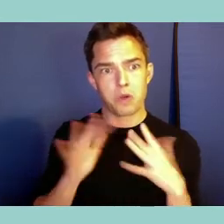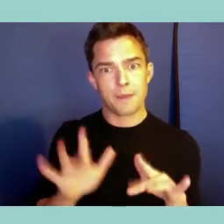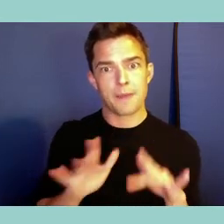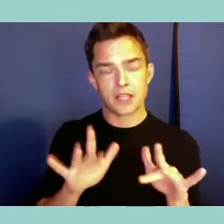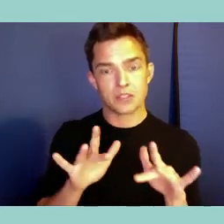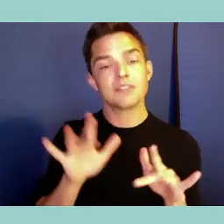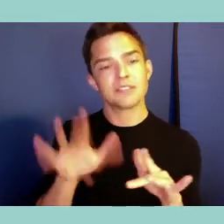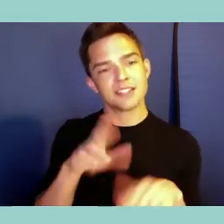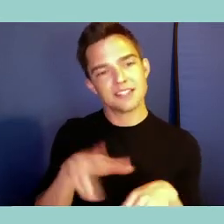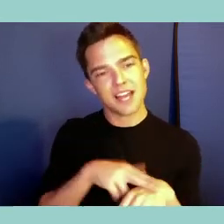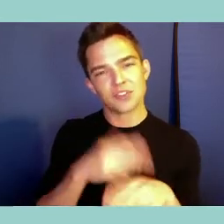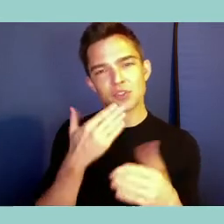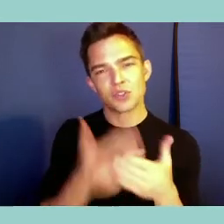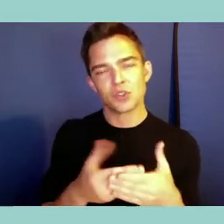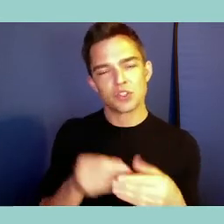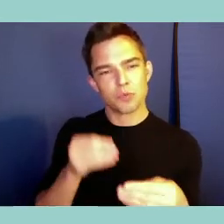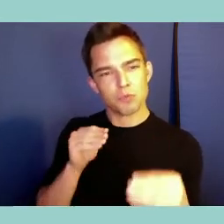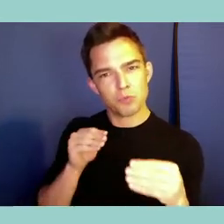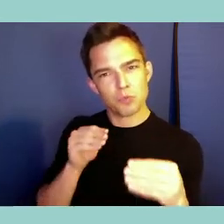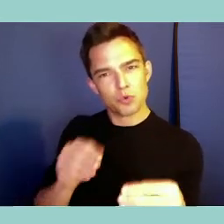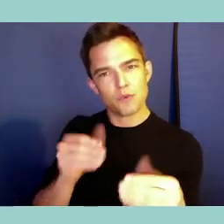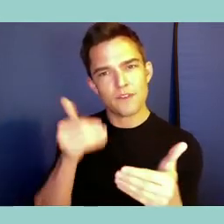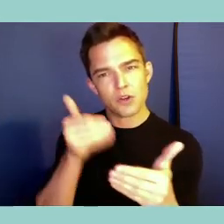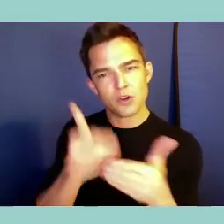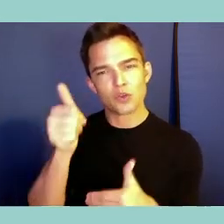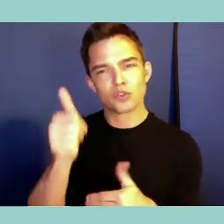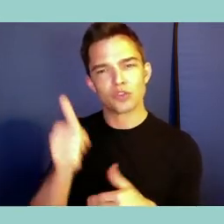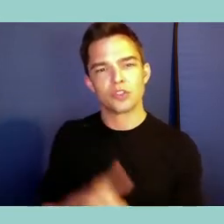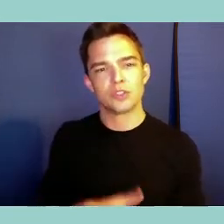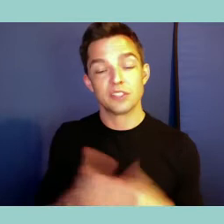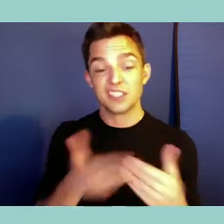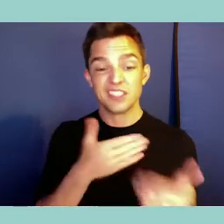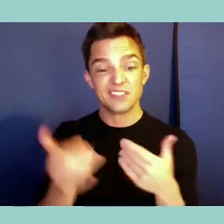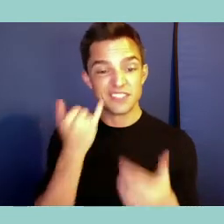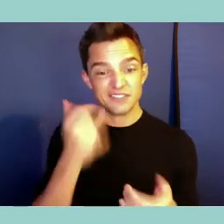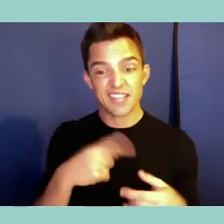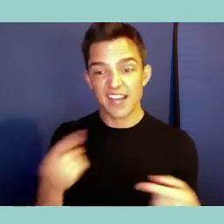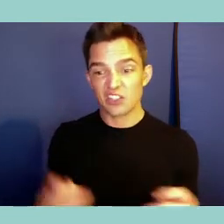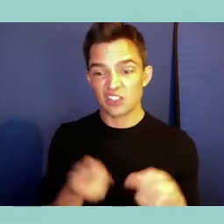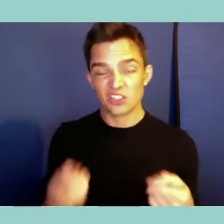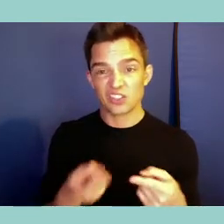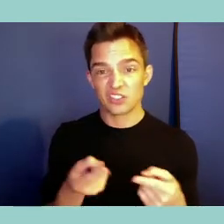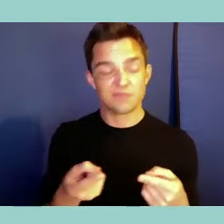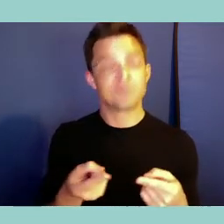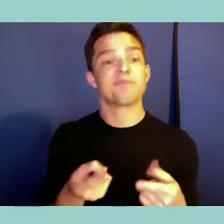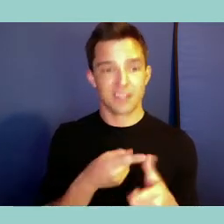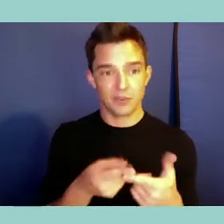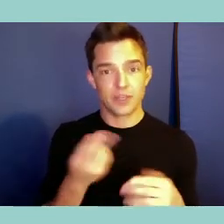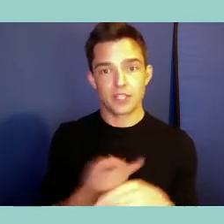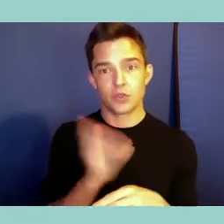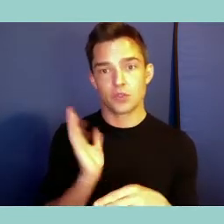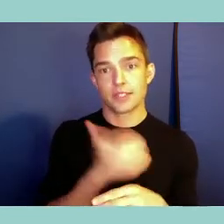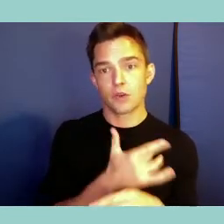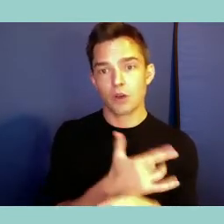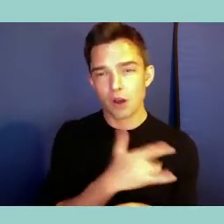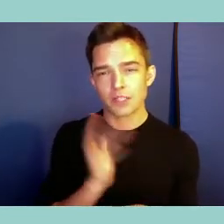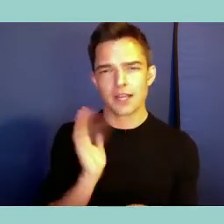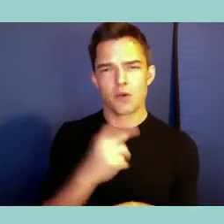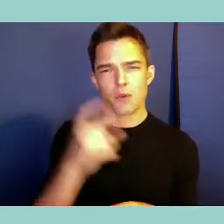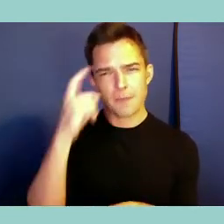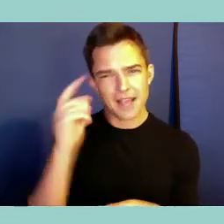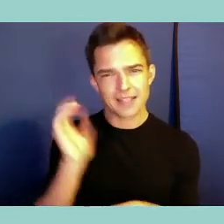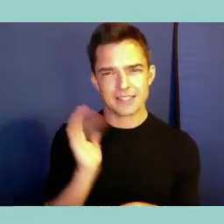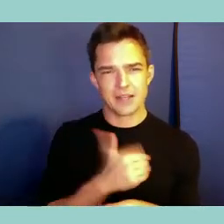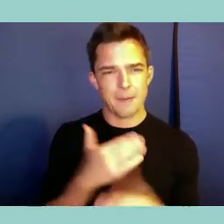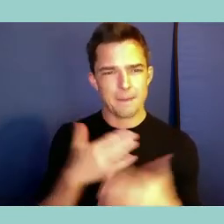natural and it's good to move in closer, even if it hurts. So we can use our